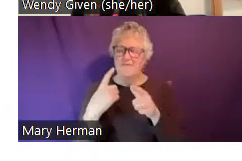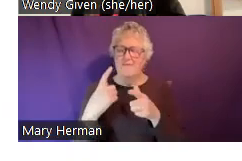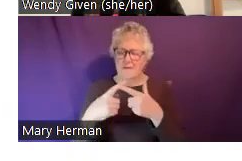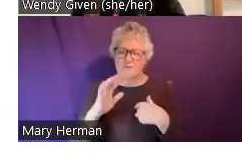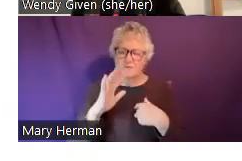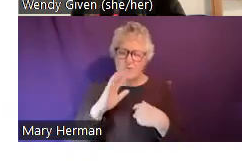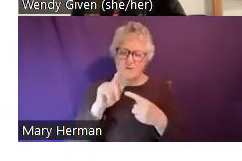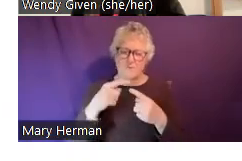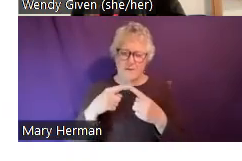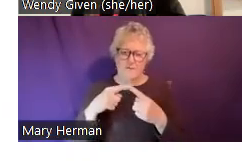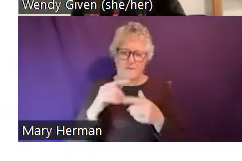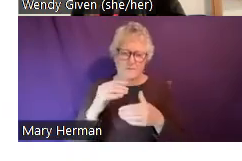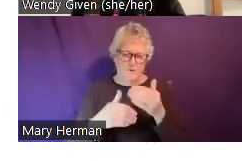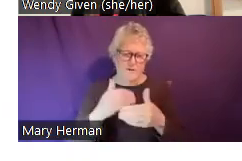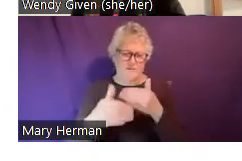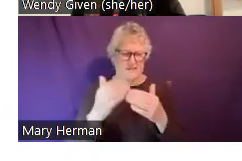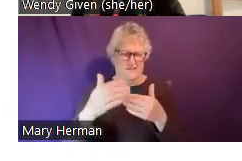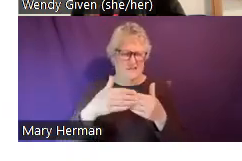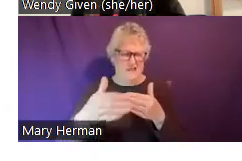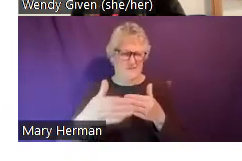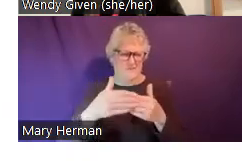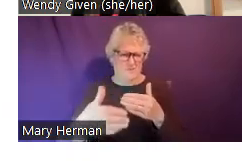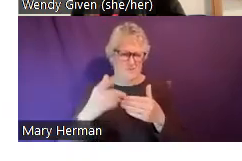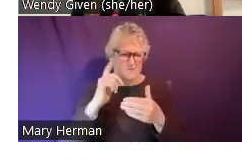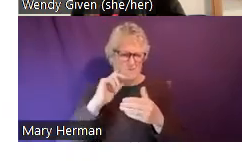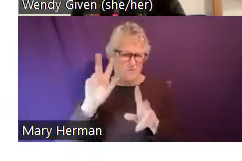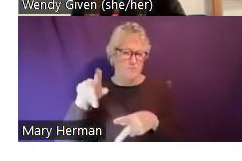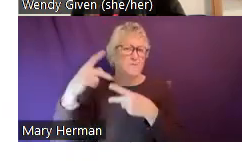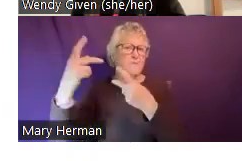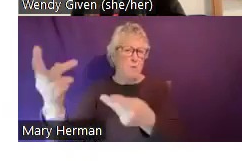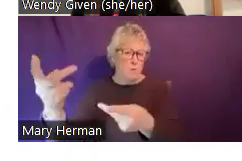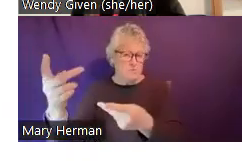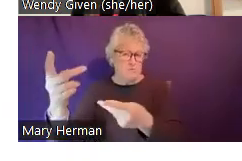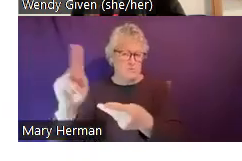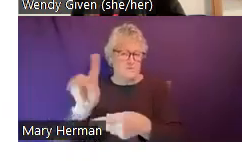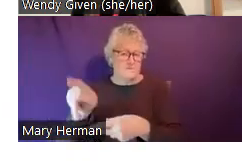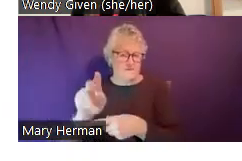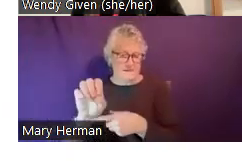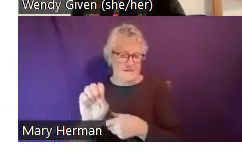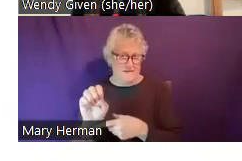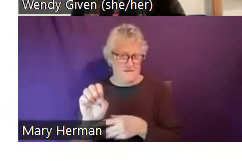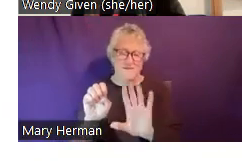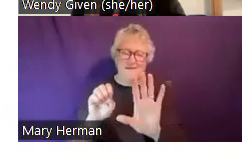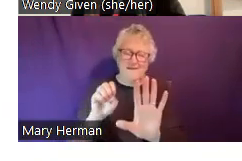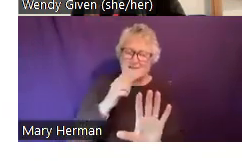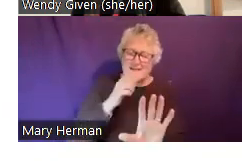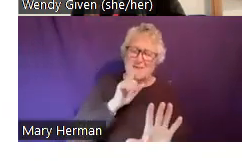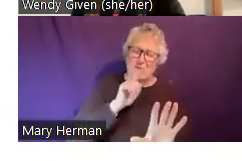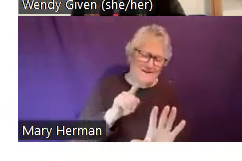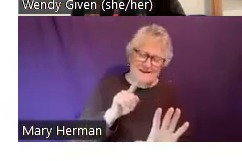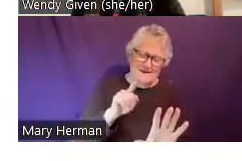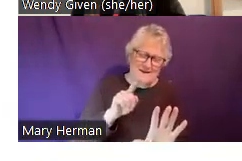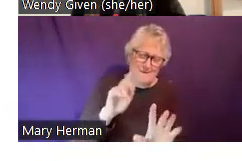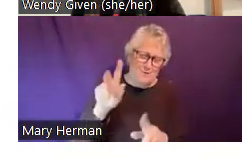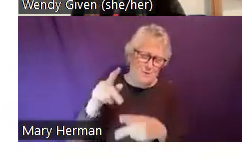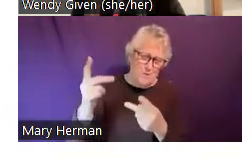after for the proposal phase, which there isn't really a proposal phase, it's an interview